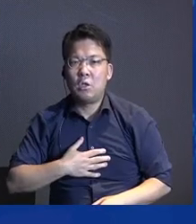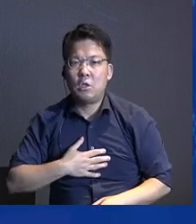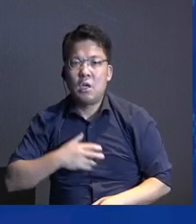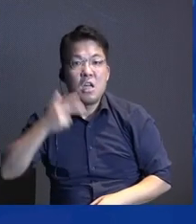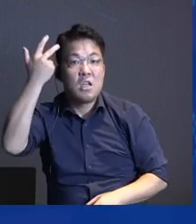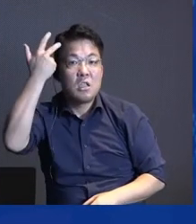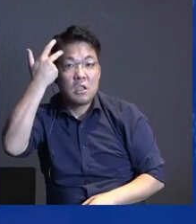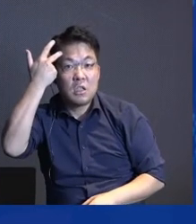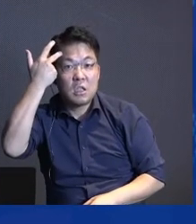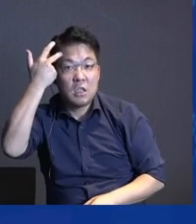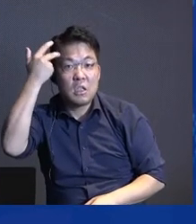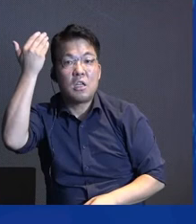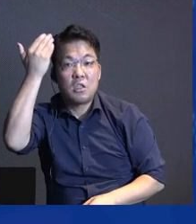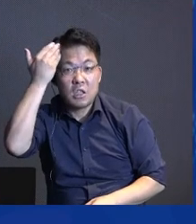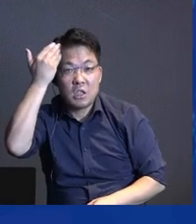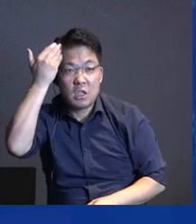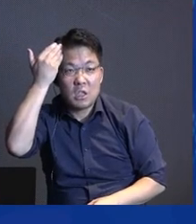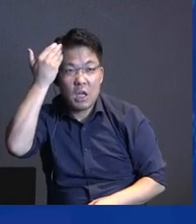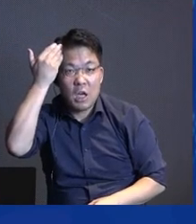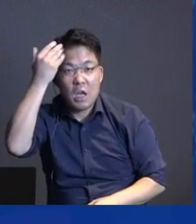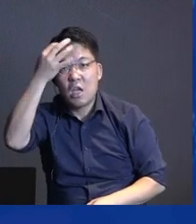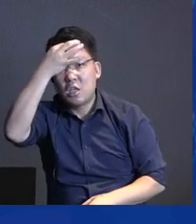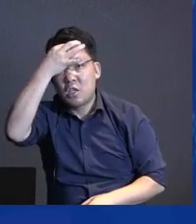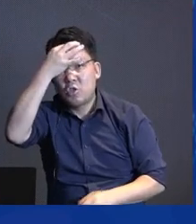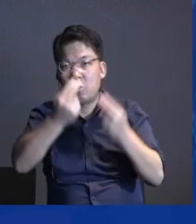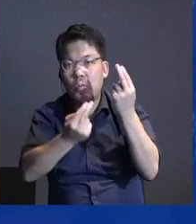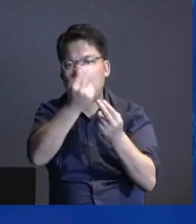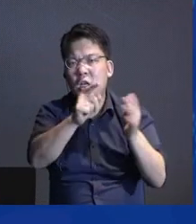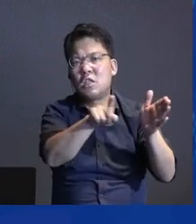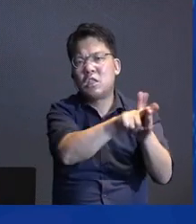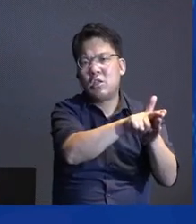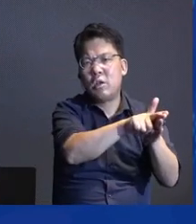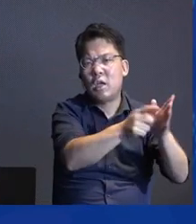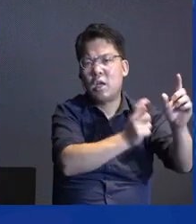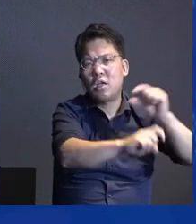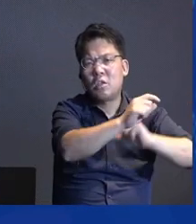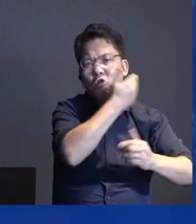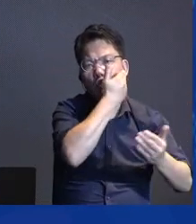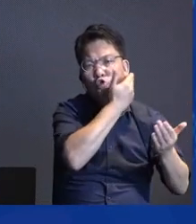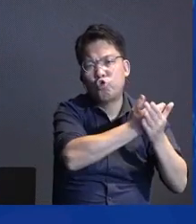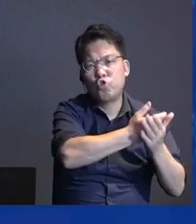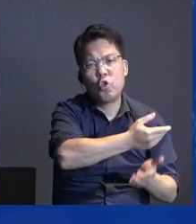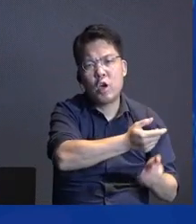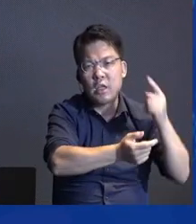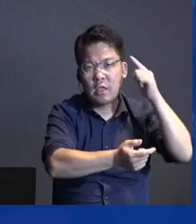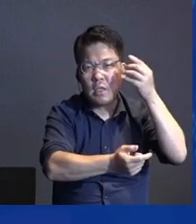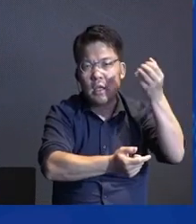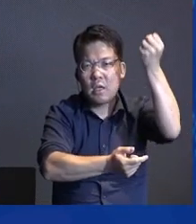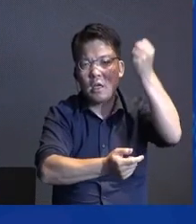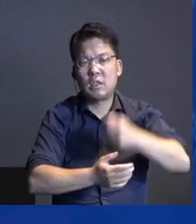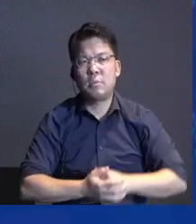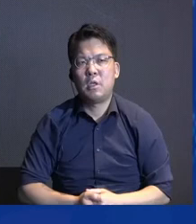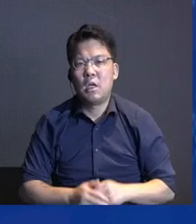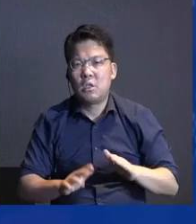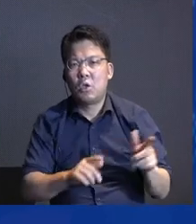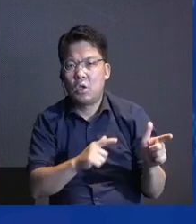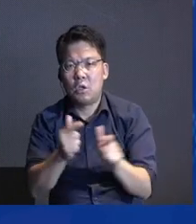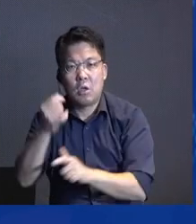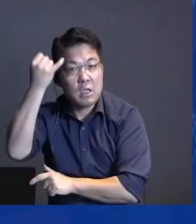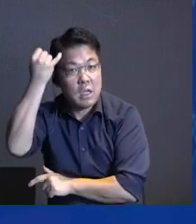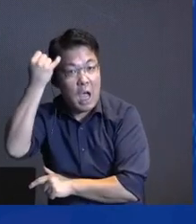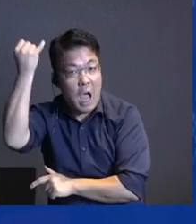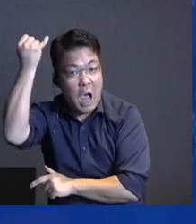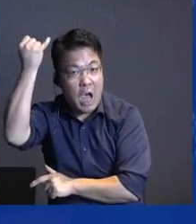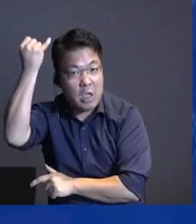We are currently programming the ideas and practices that we have been working on. We are using this